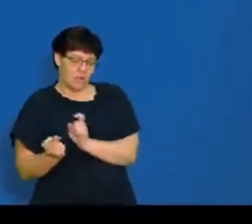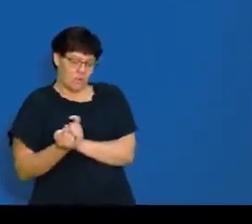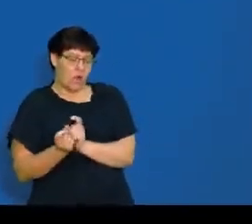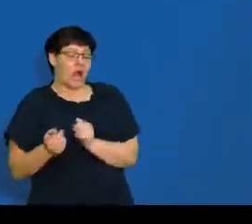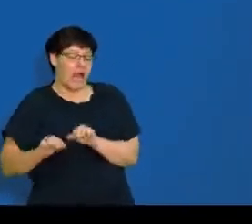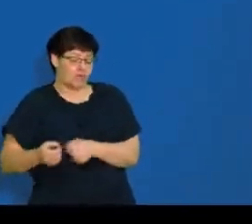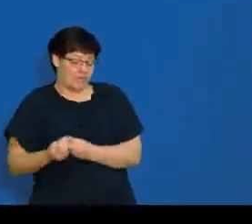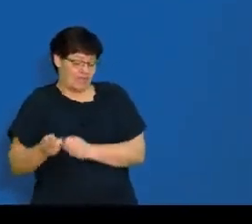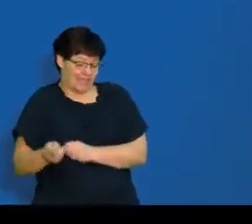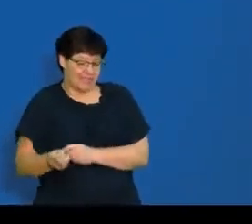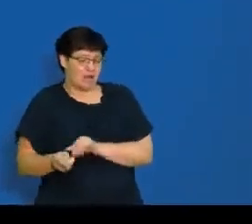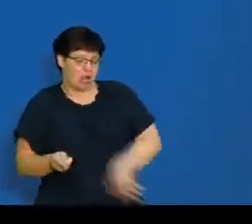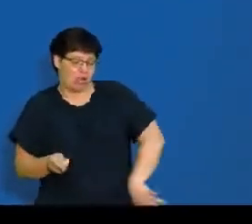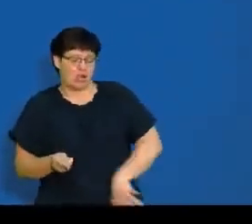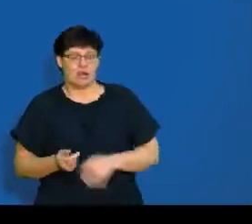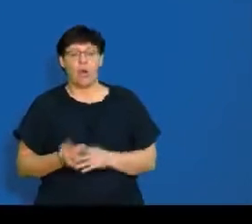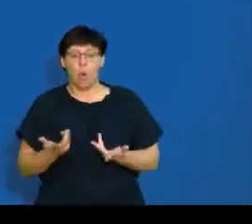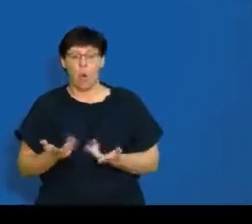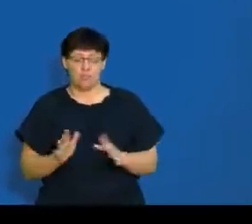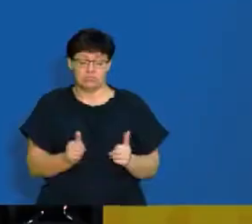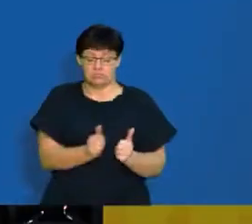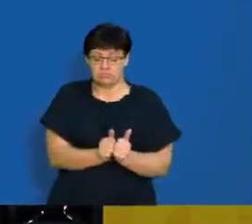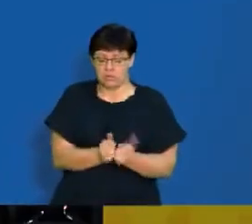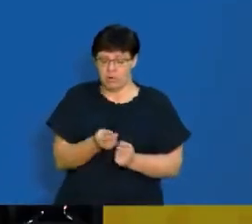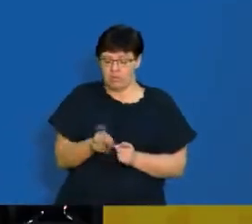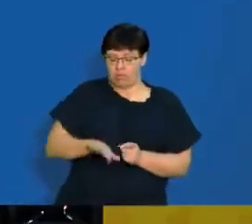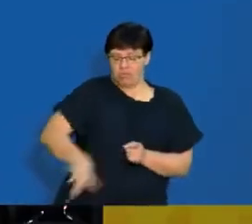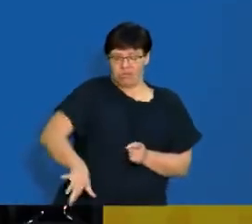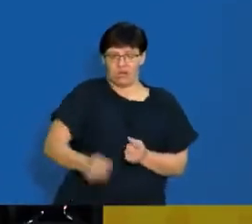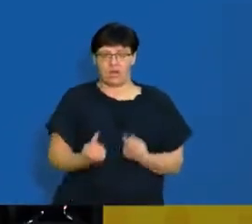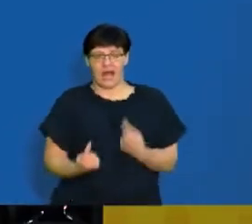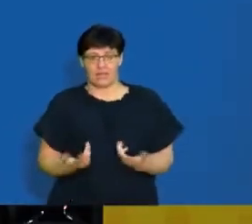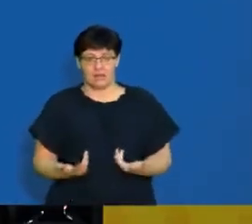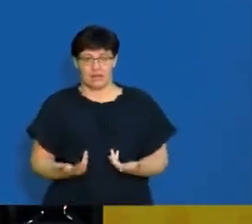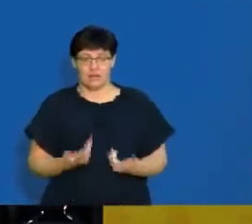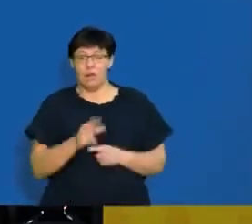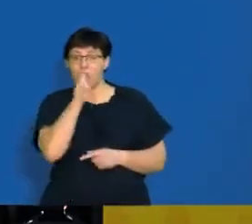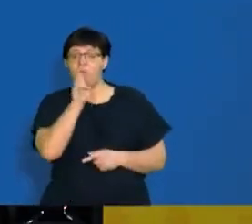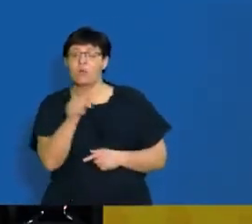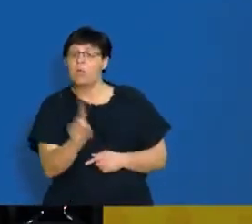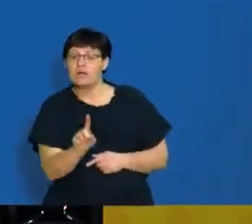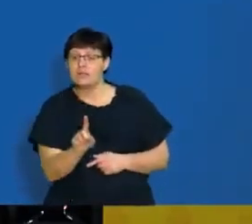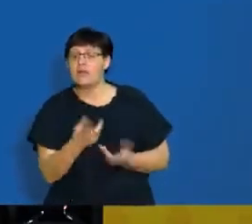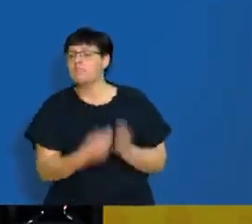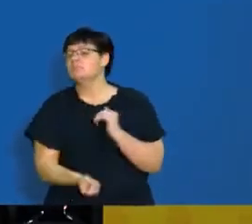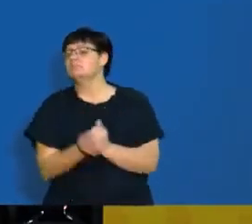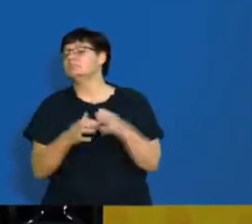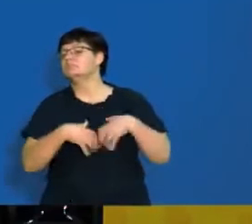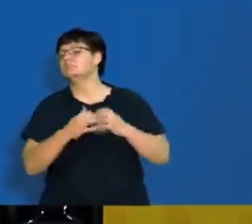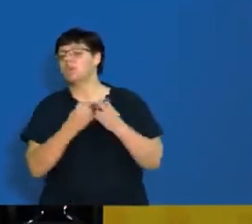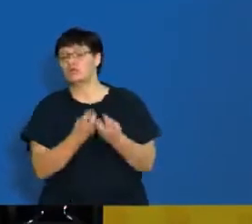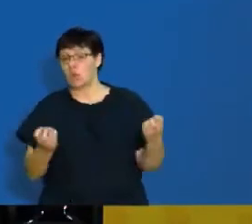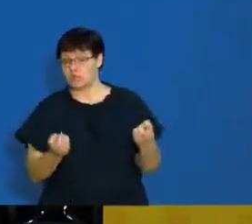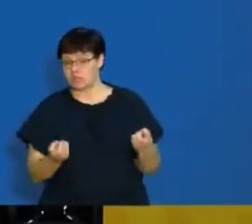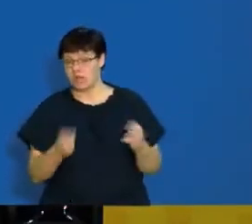a particular government or issue? Okay. You also need to look at when the source was made, because that can also